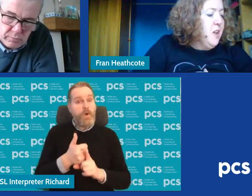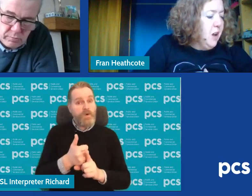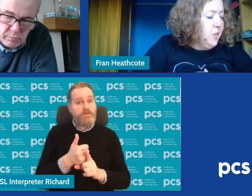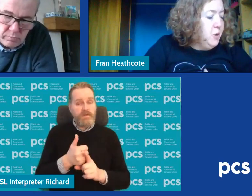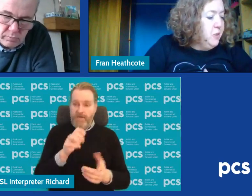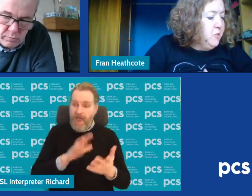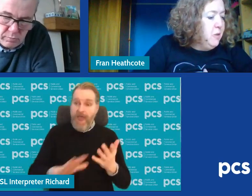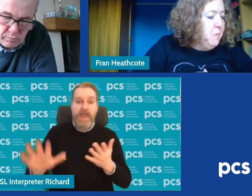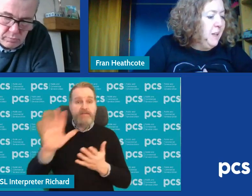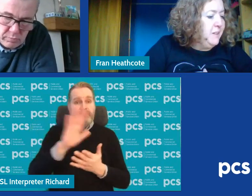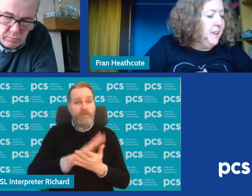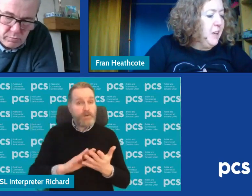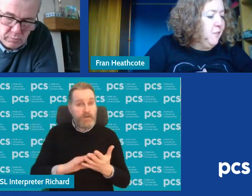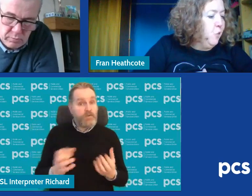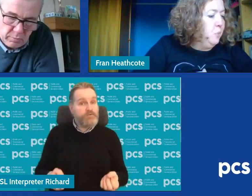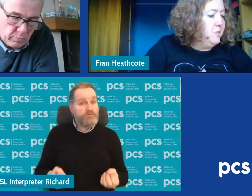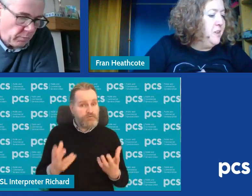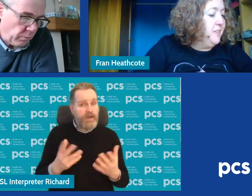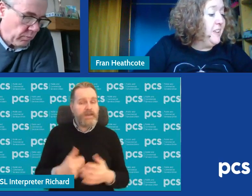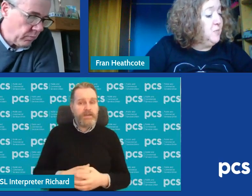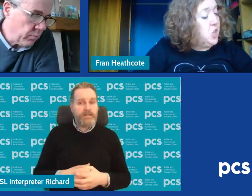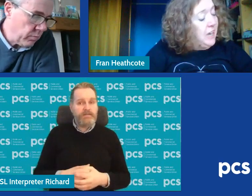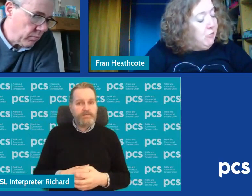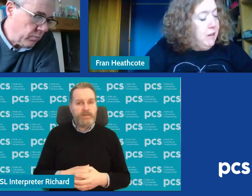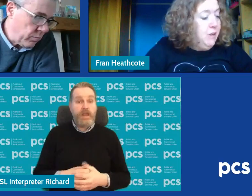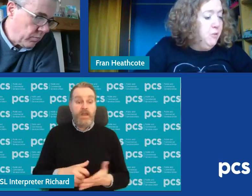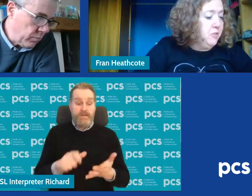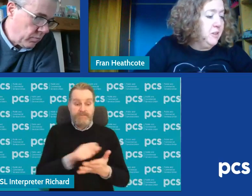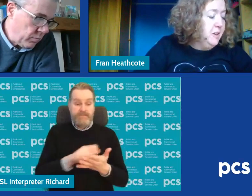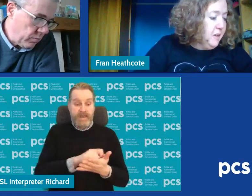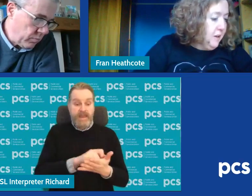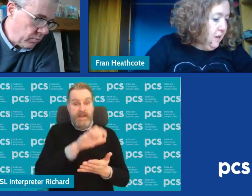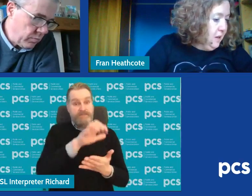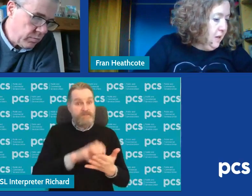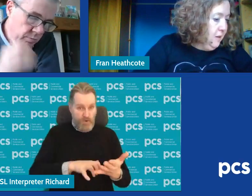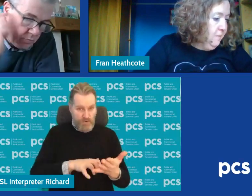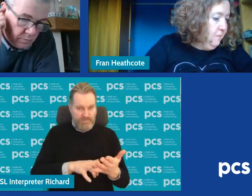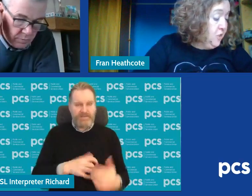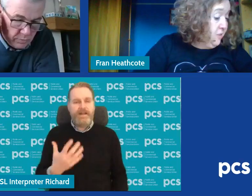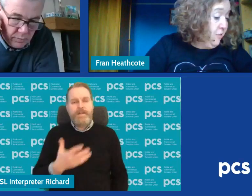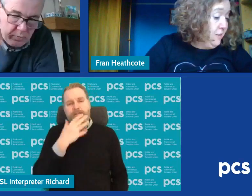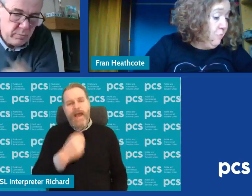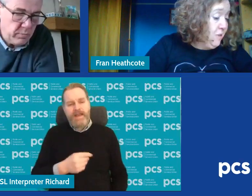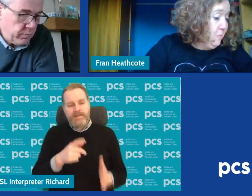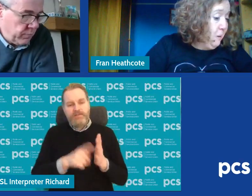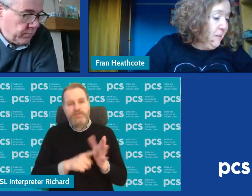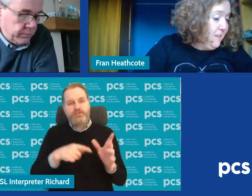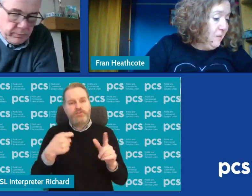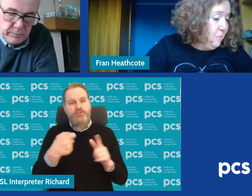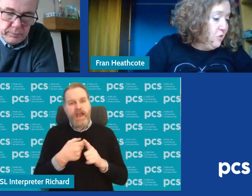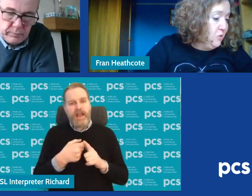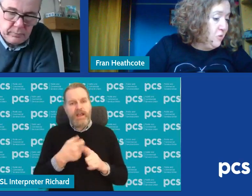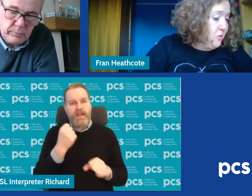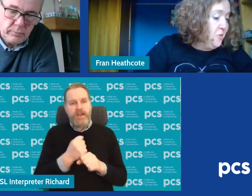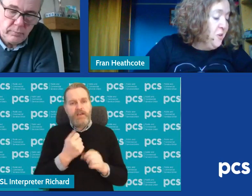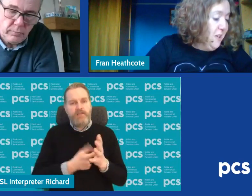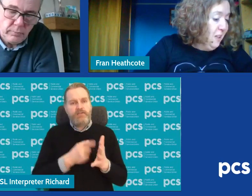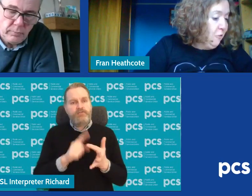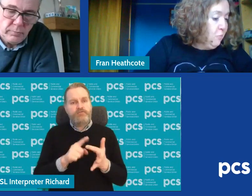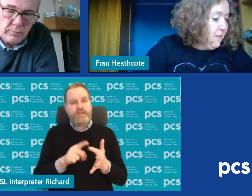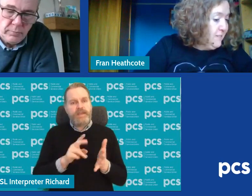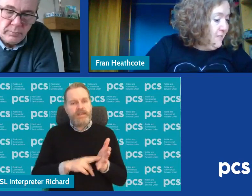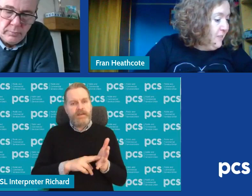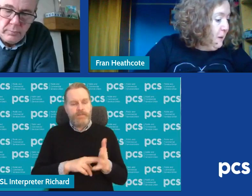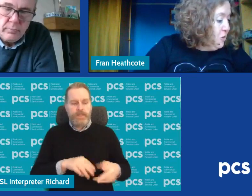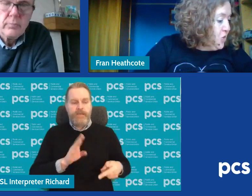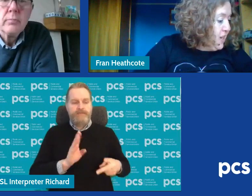action and those in the reballot to get your forms in. And that's from Jackie Green, who's she's the Vice President of PCS, but she's also the